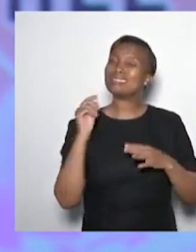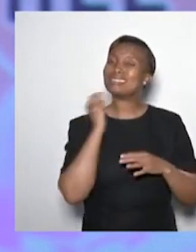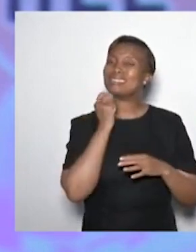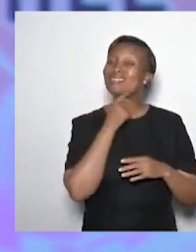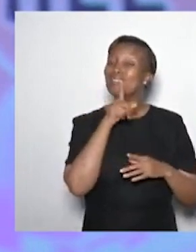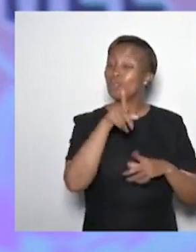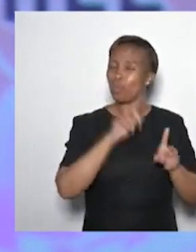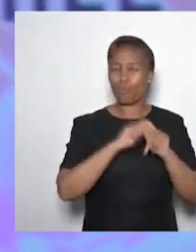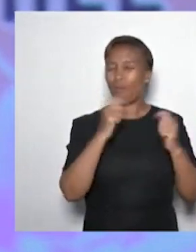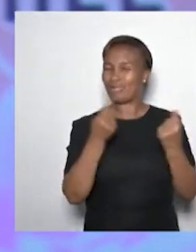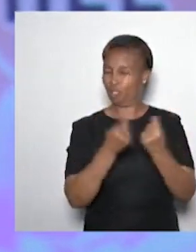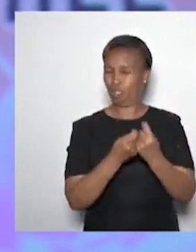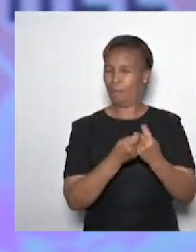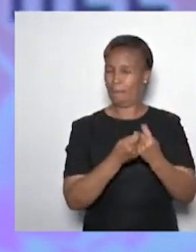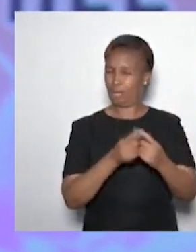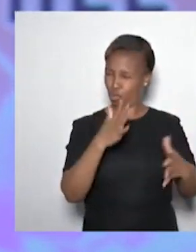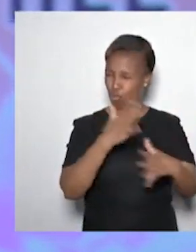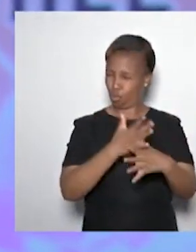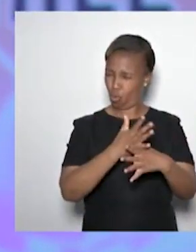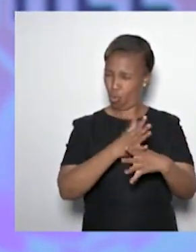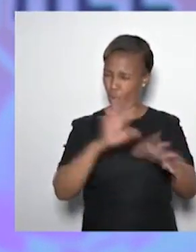team, now you work as one.